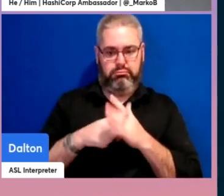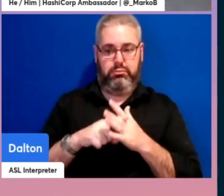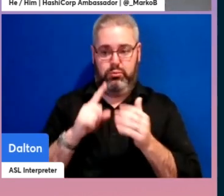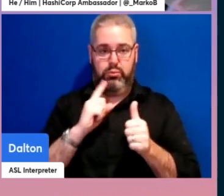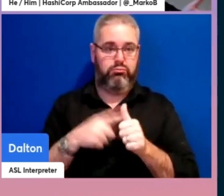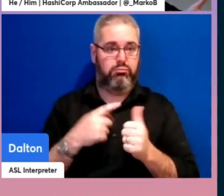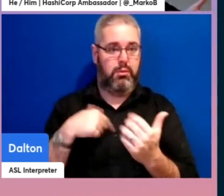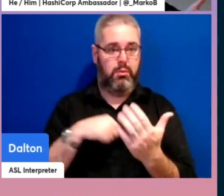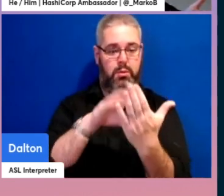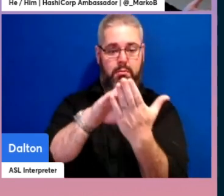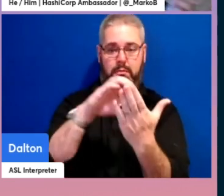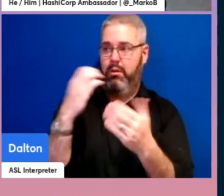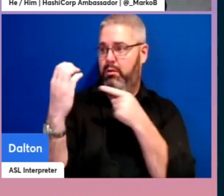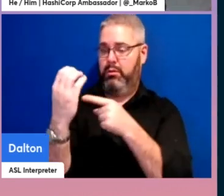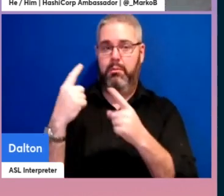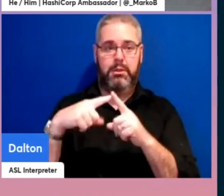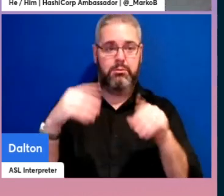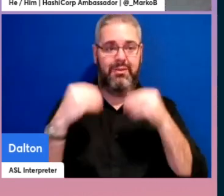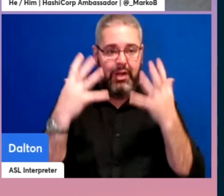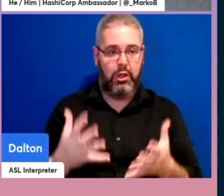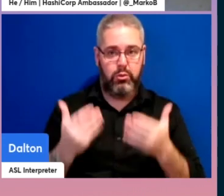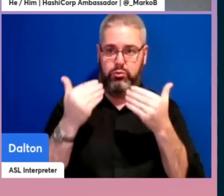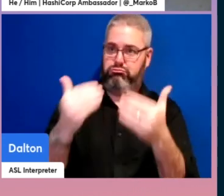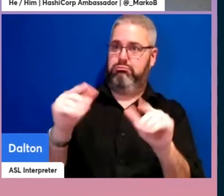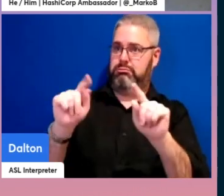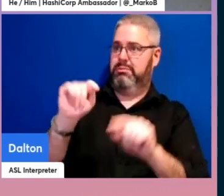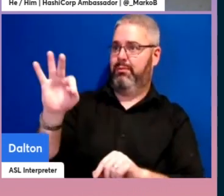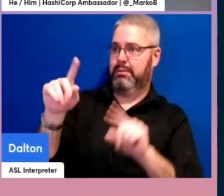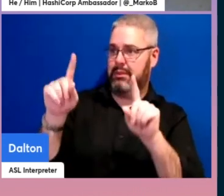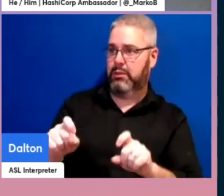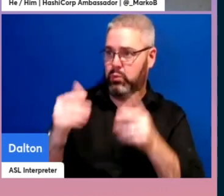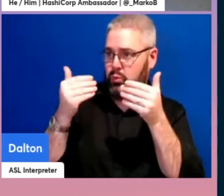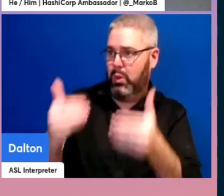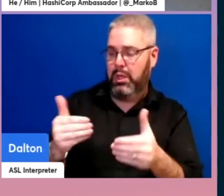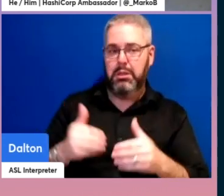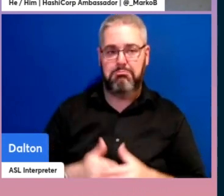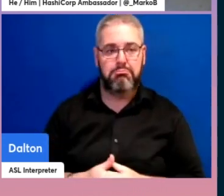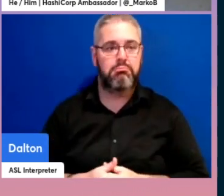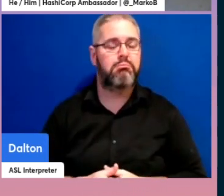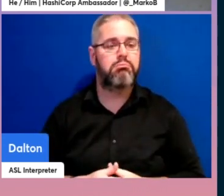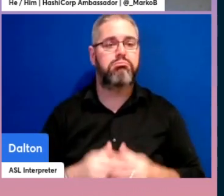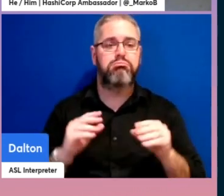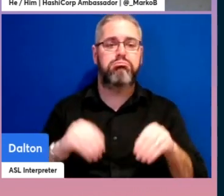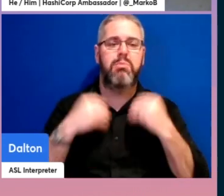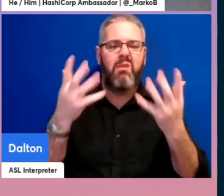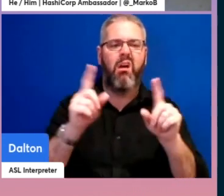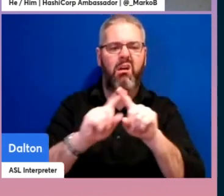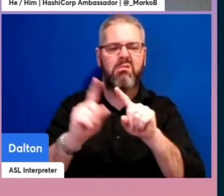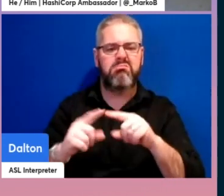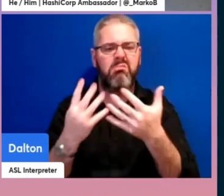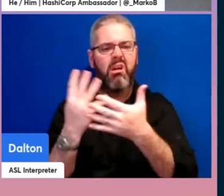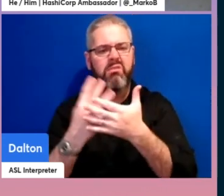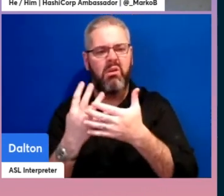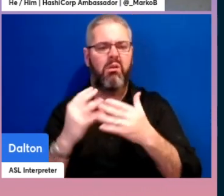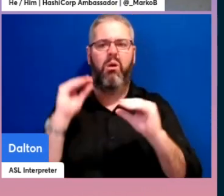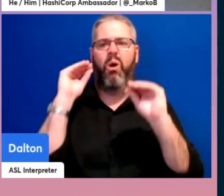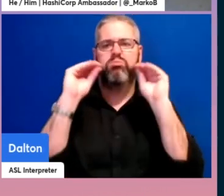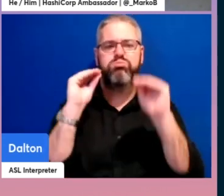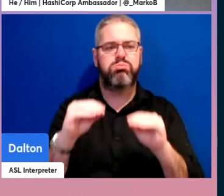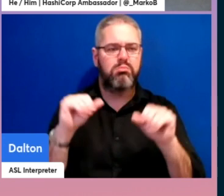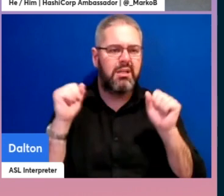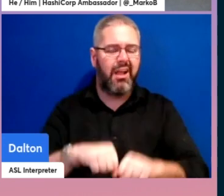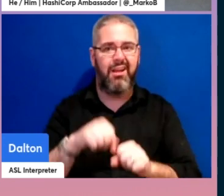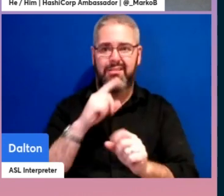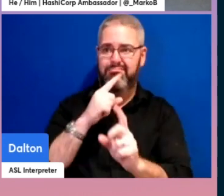and then you just execute Terraform test. You can provide different filters as well. So, for example, you can target